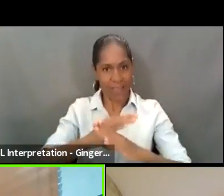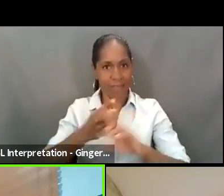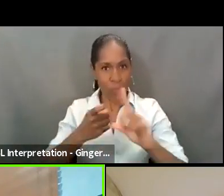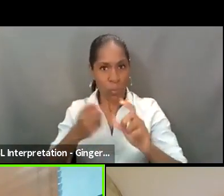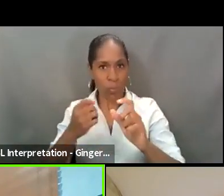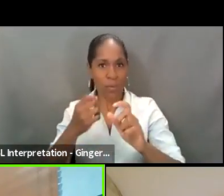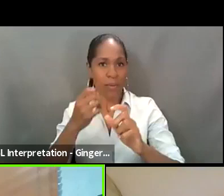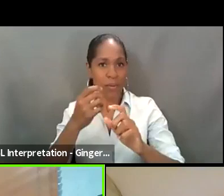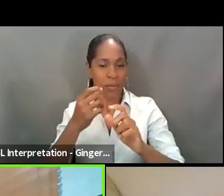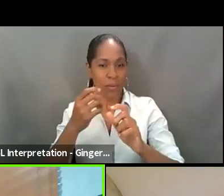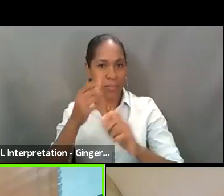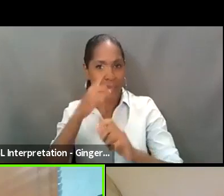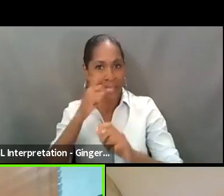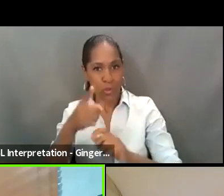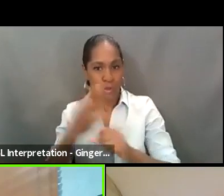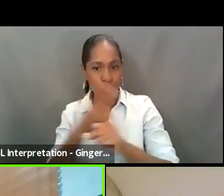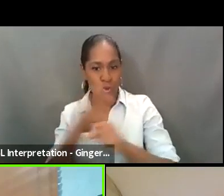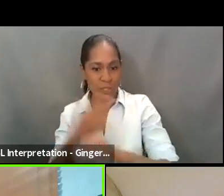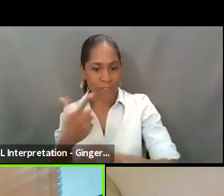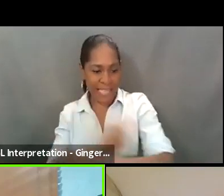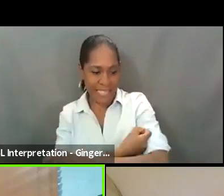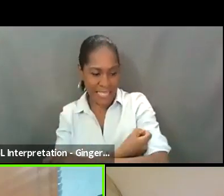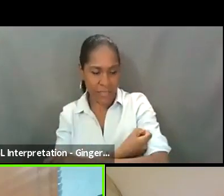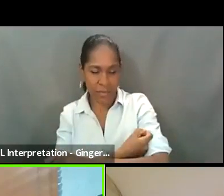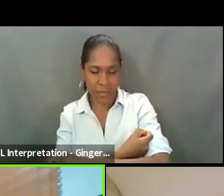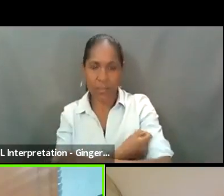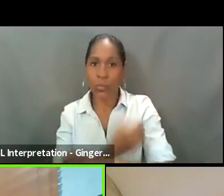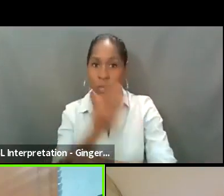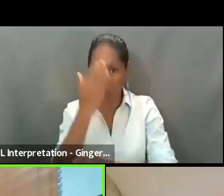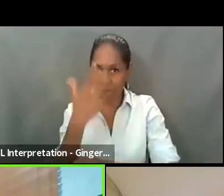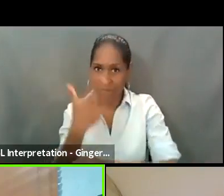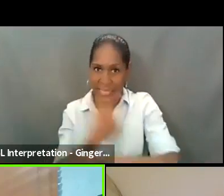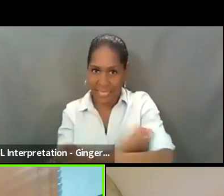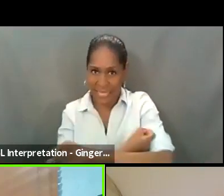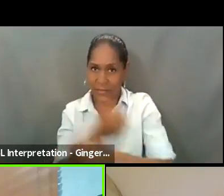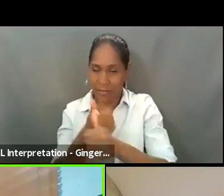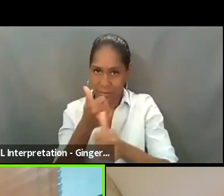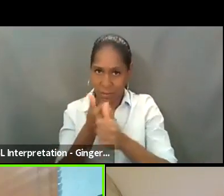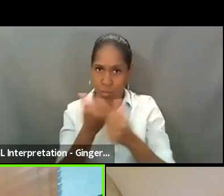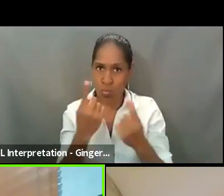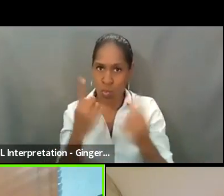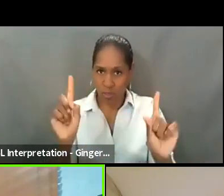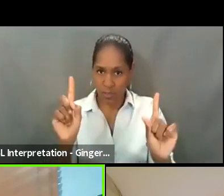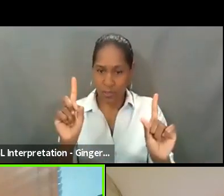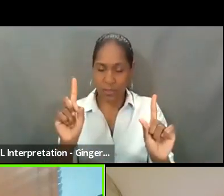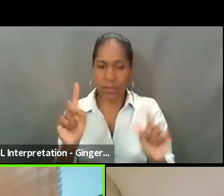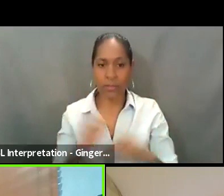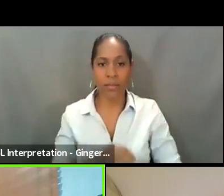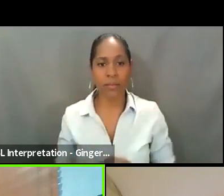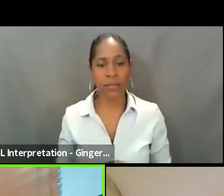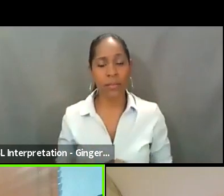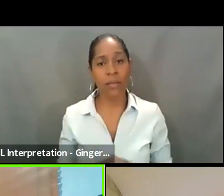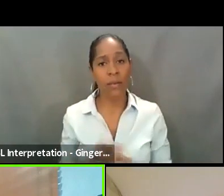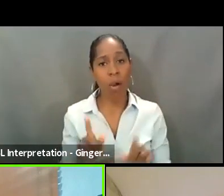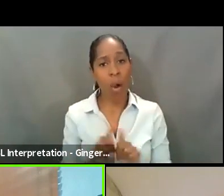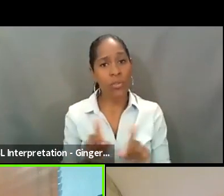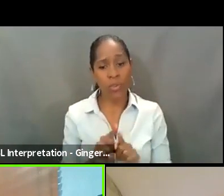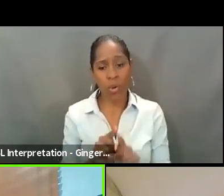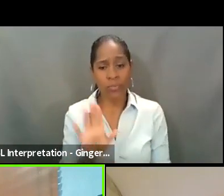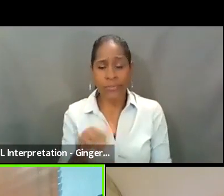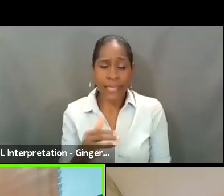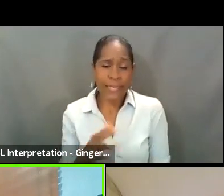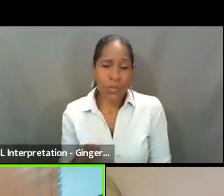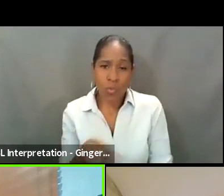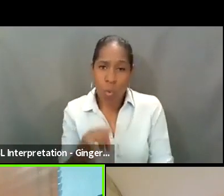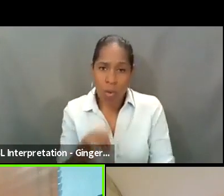vaccines. So we know vaccines work. And also, it's okay, it's normal